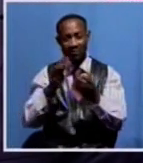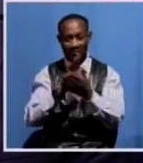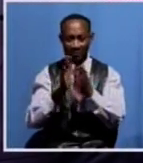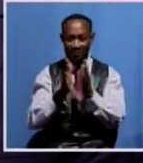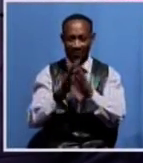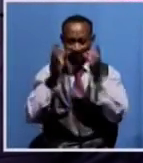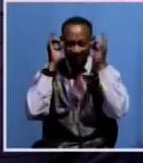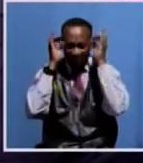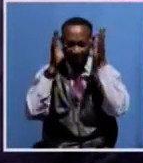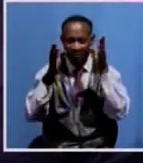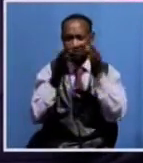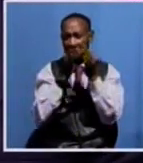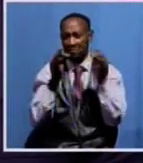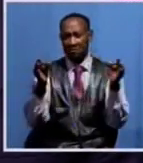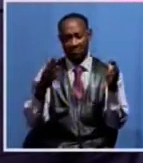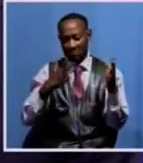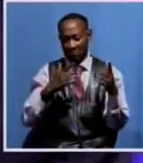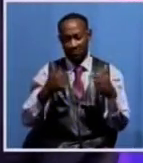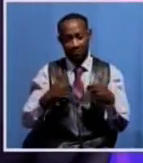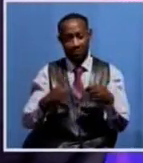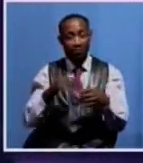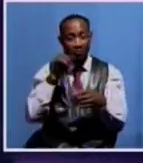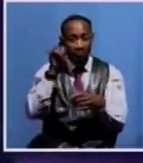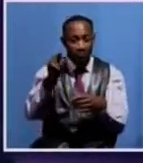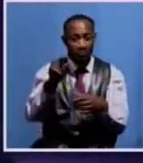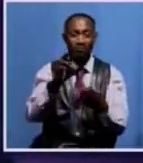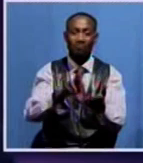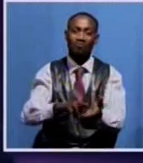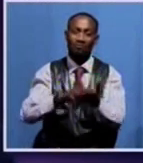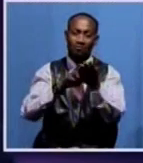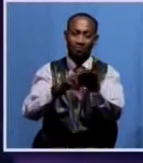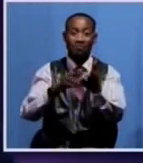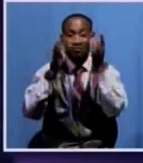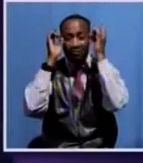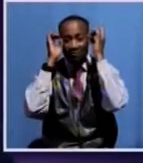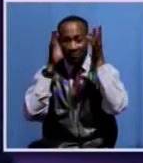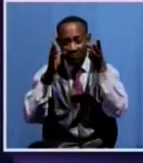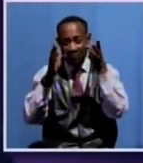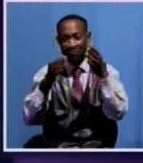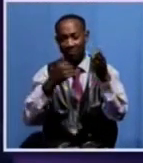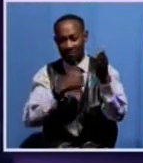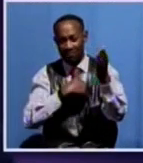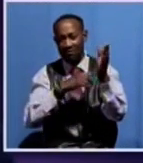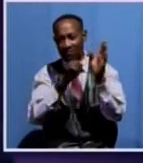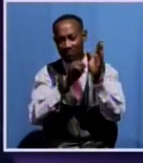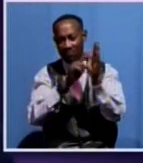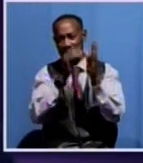rate. In your case, because you do represent a risk and there are also administrative nightmares in lending to